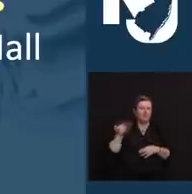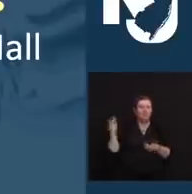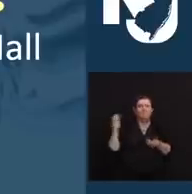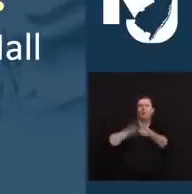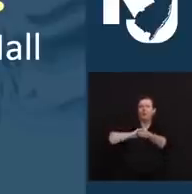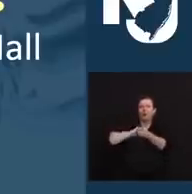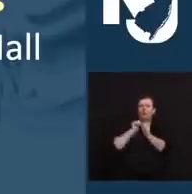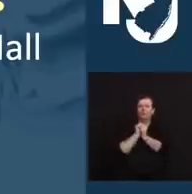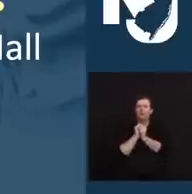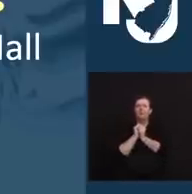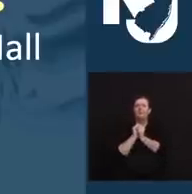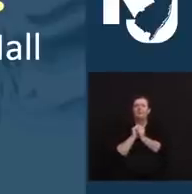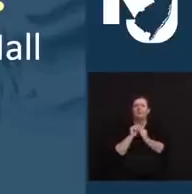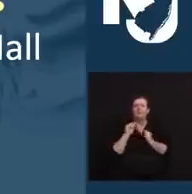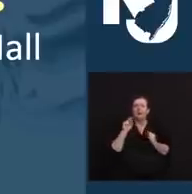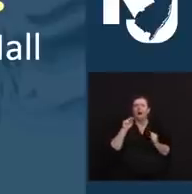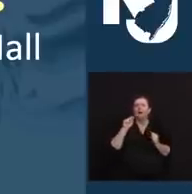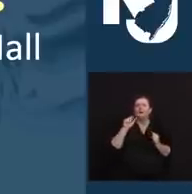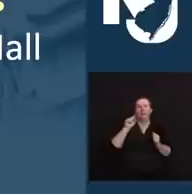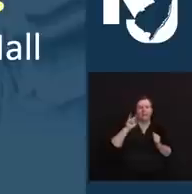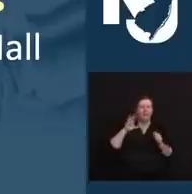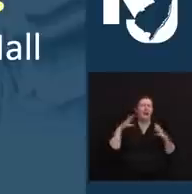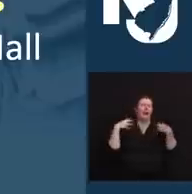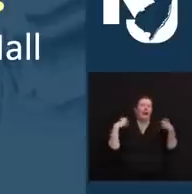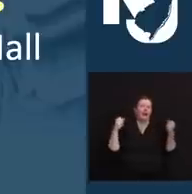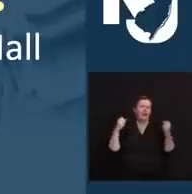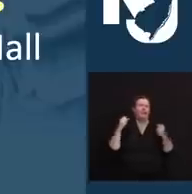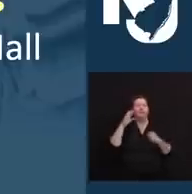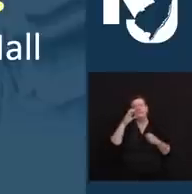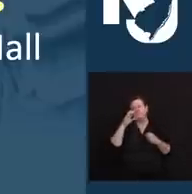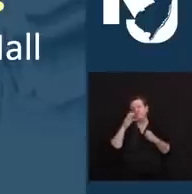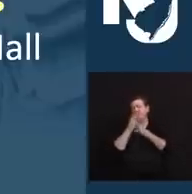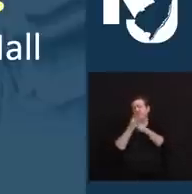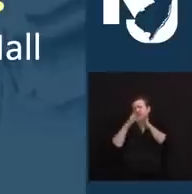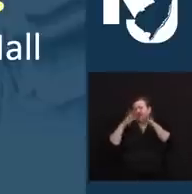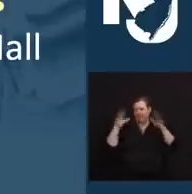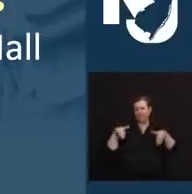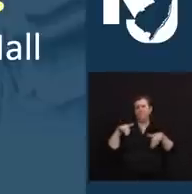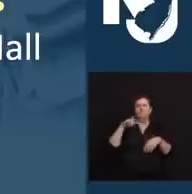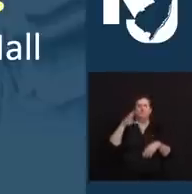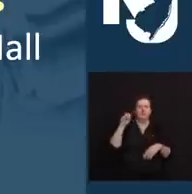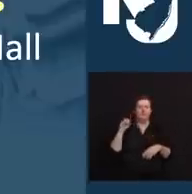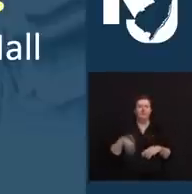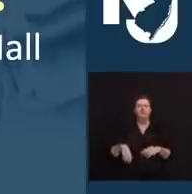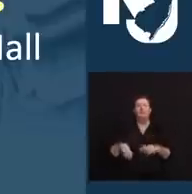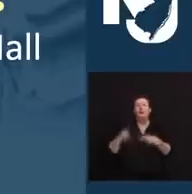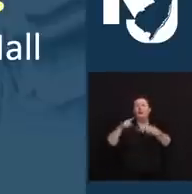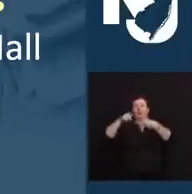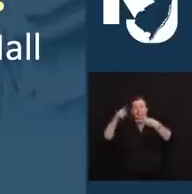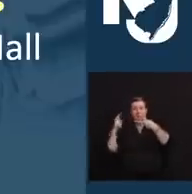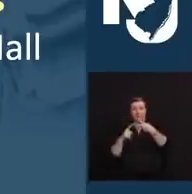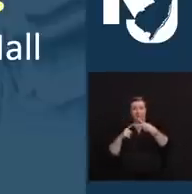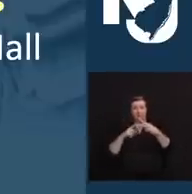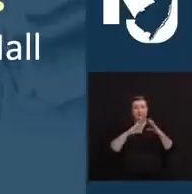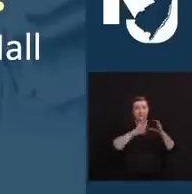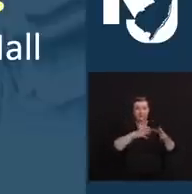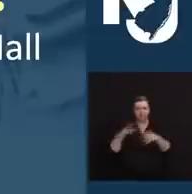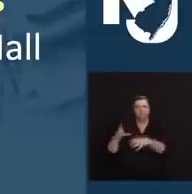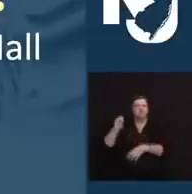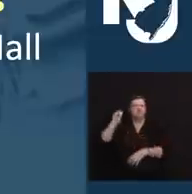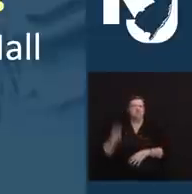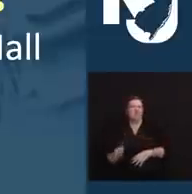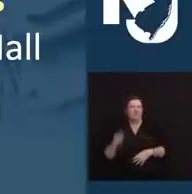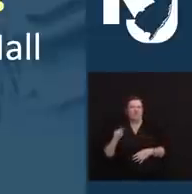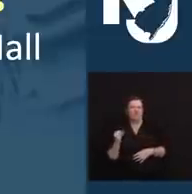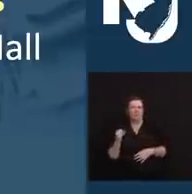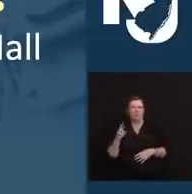Health team. The second mega site opening on Friday is at Rowan College of Gloucester County, and we'll be paying a